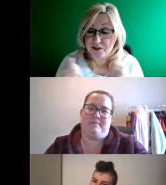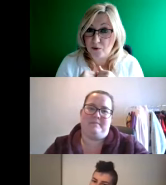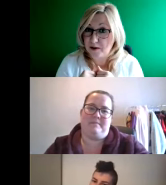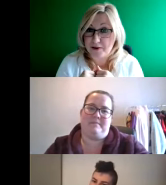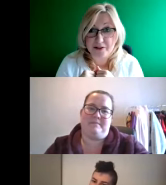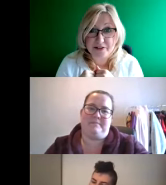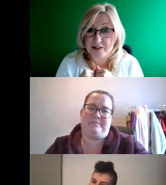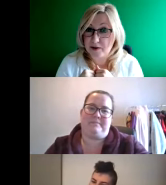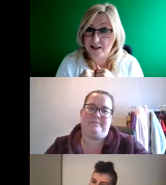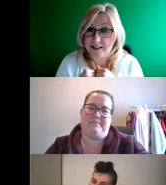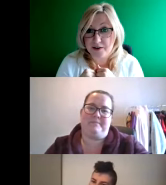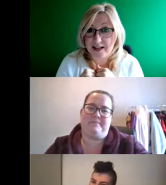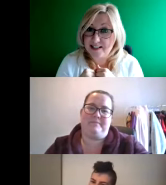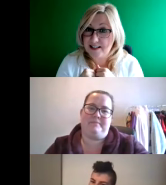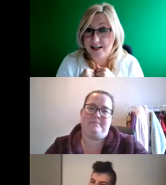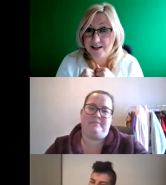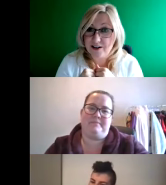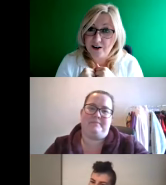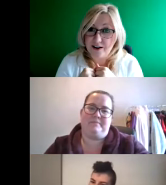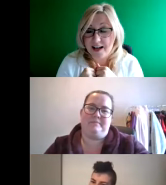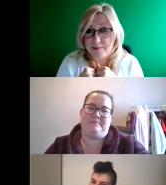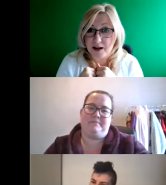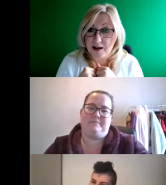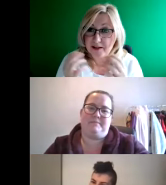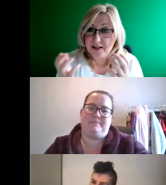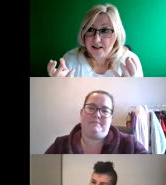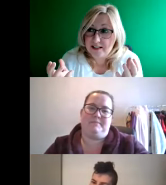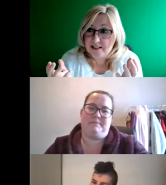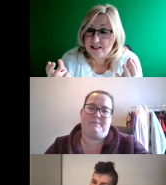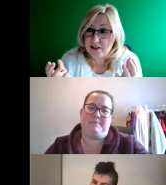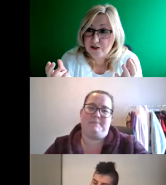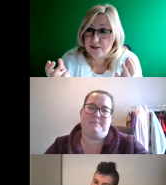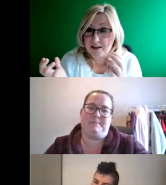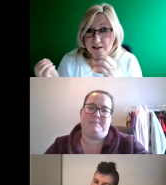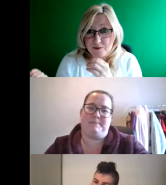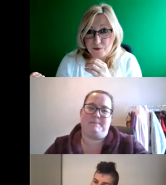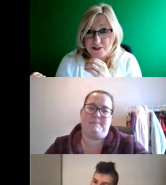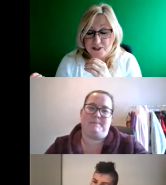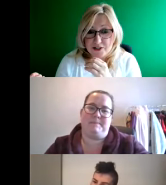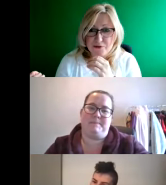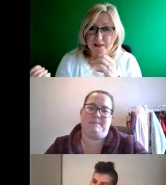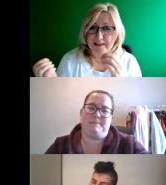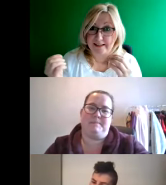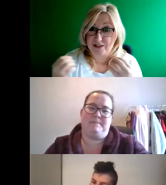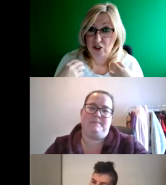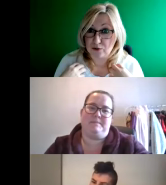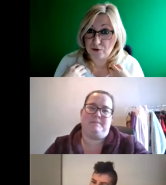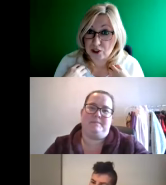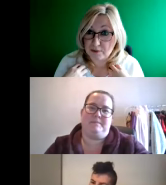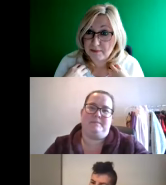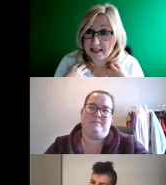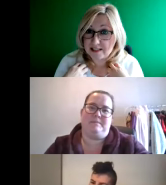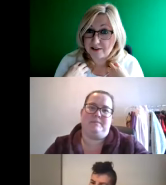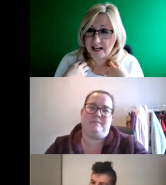do? You know, what about cultures where, you know, a head shake or a head bob is used? What do you do? Like, do